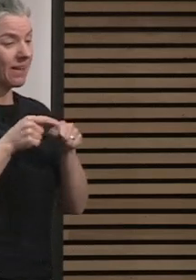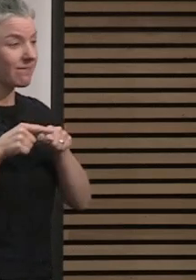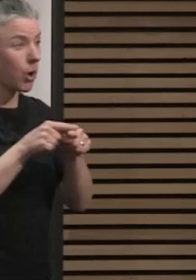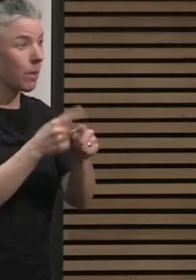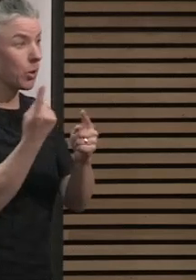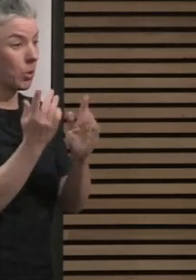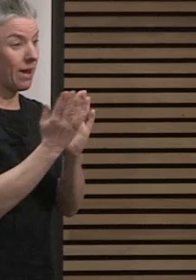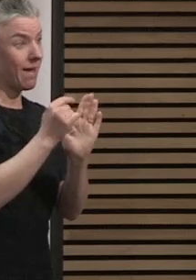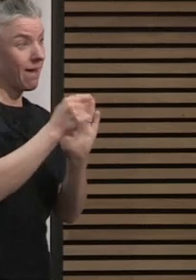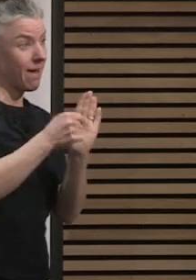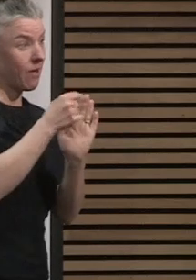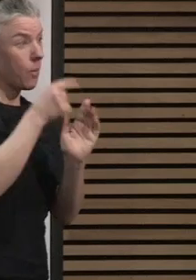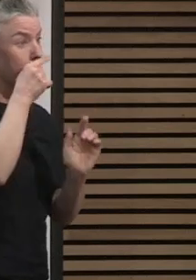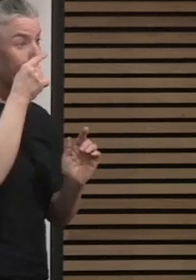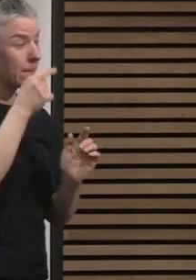in this